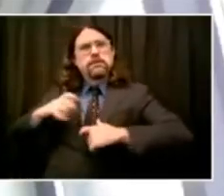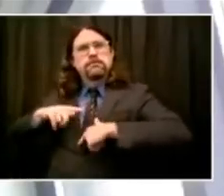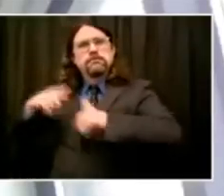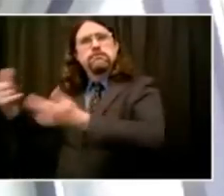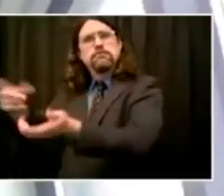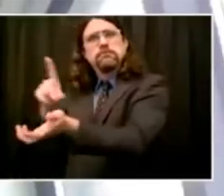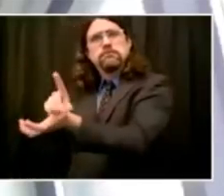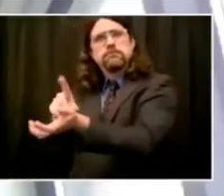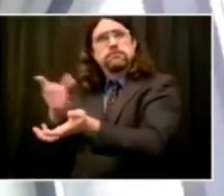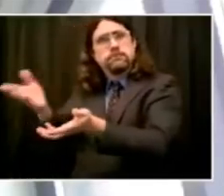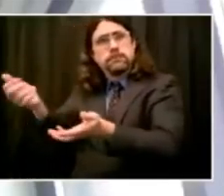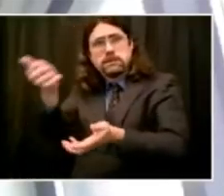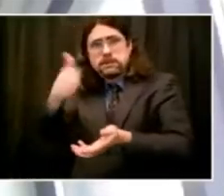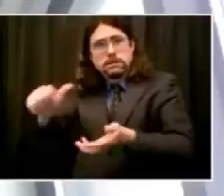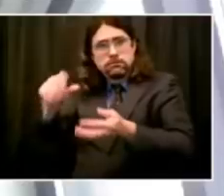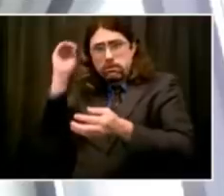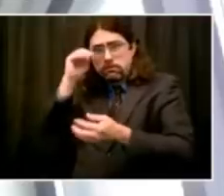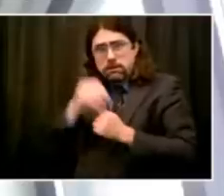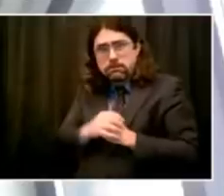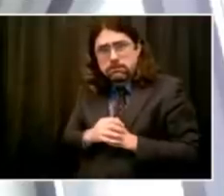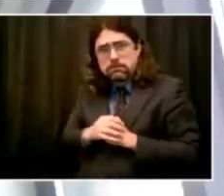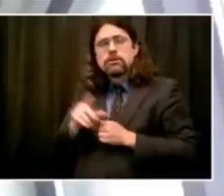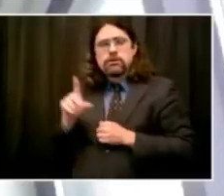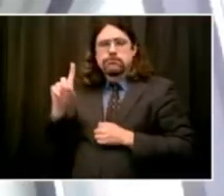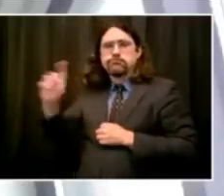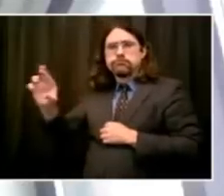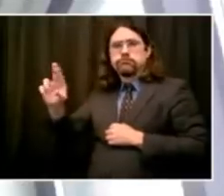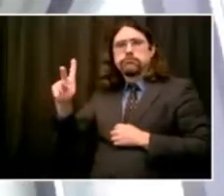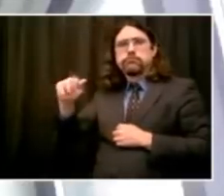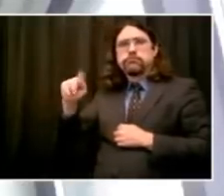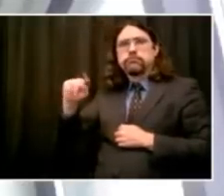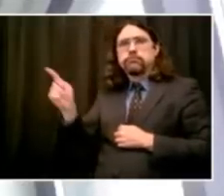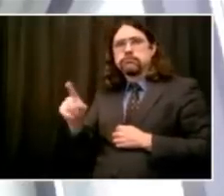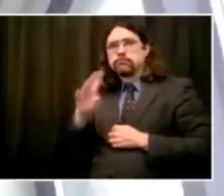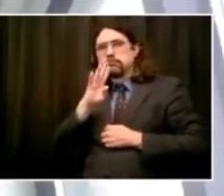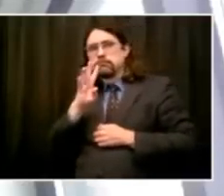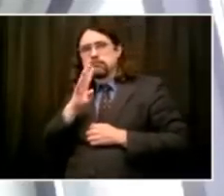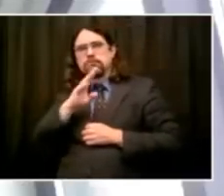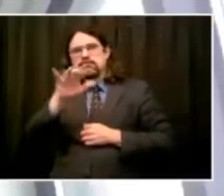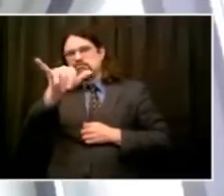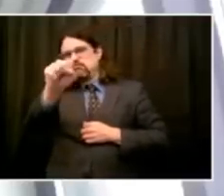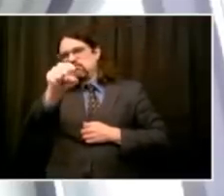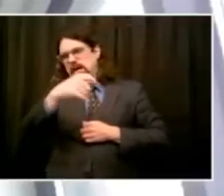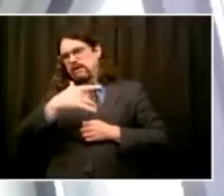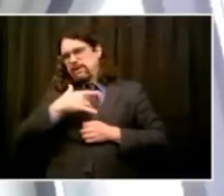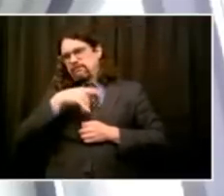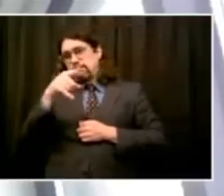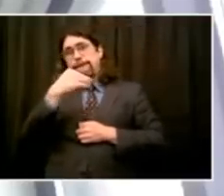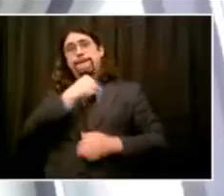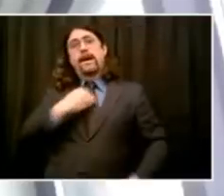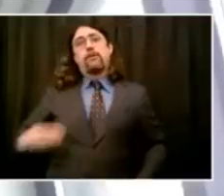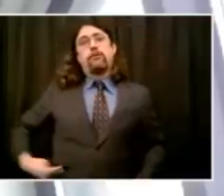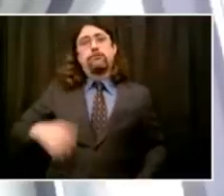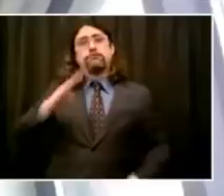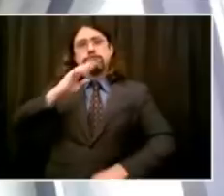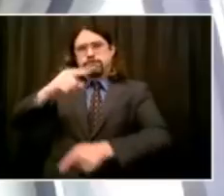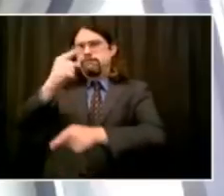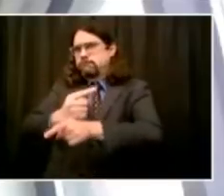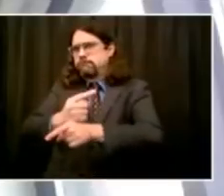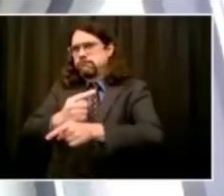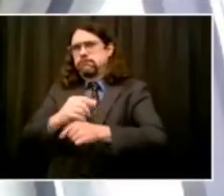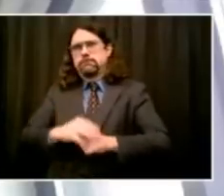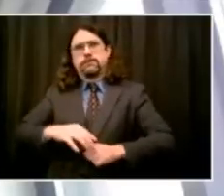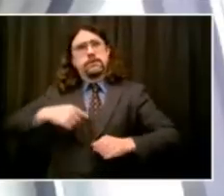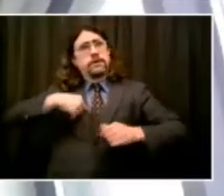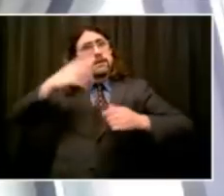my 97-year-old father and my 92-year-old mother, and feel very strongly that we should always look for ways to